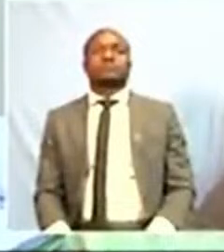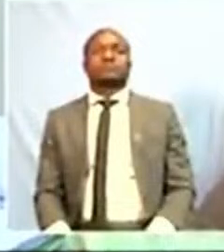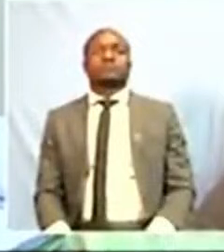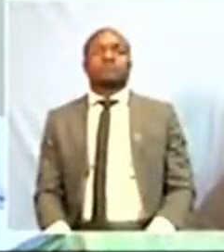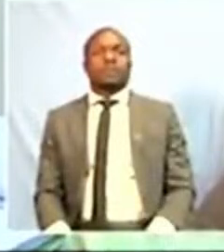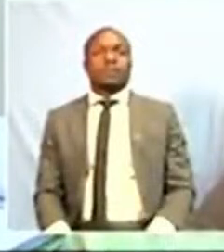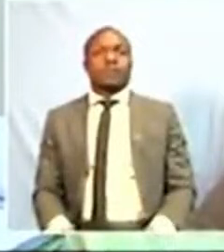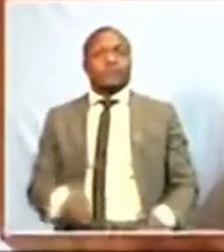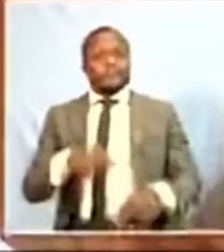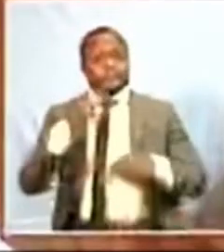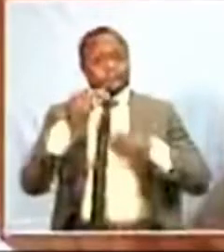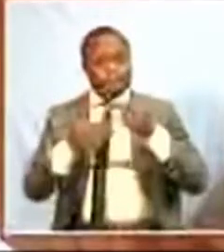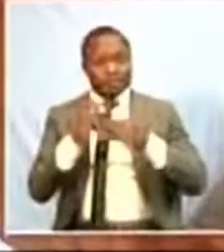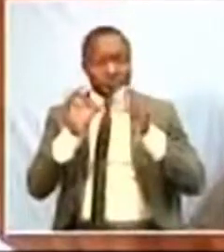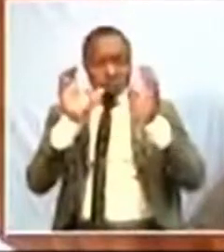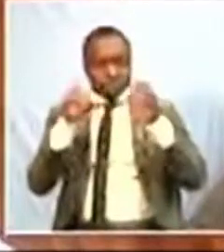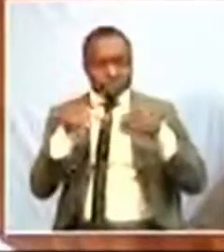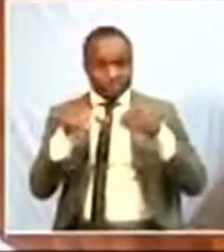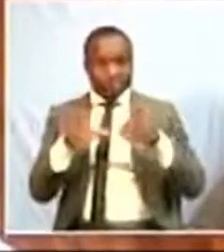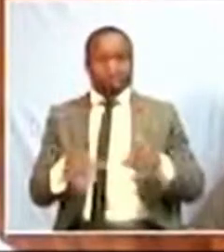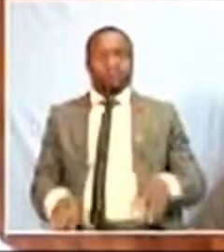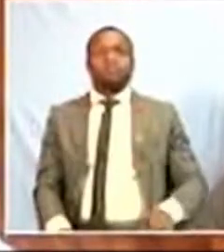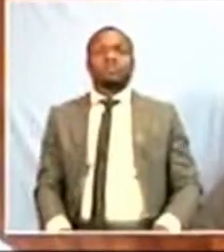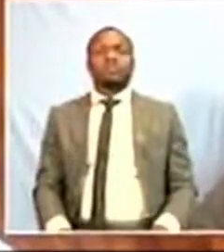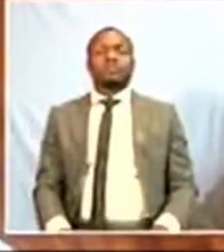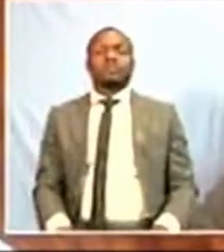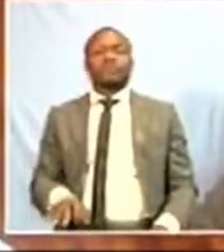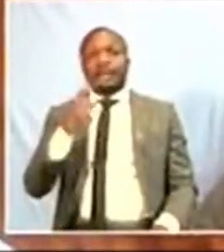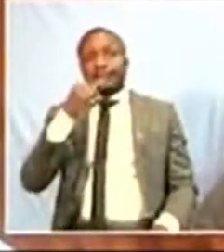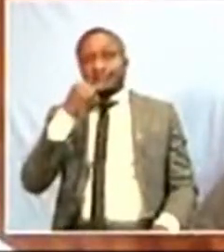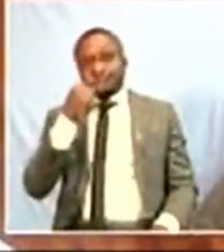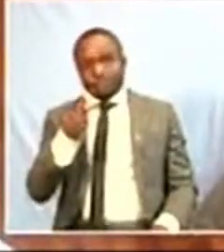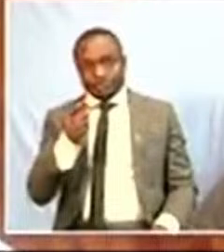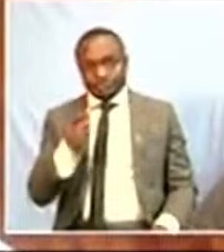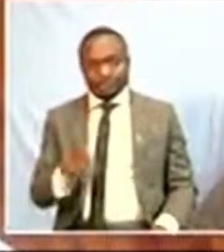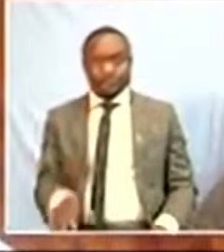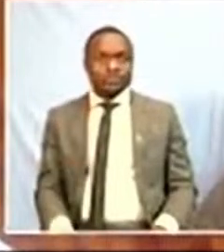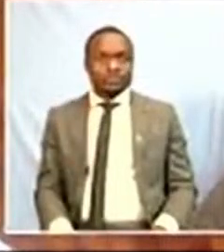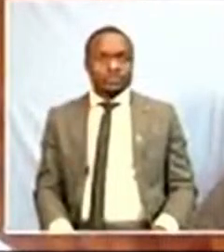the meaning of the council by stating that